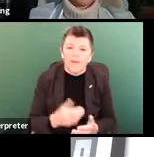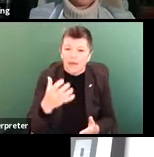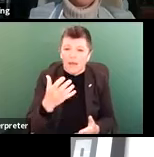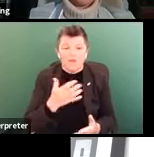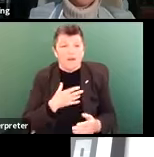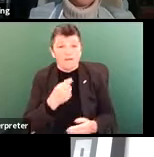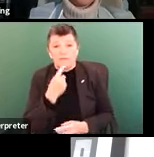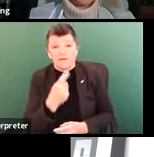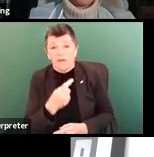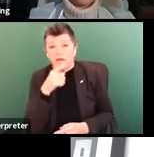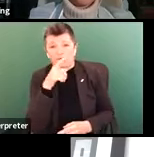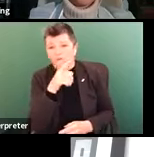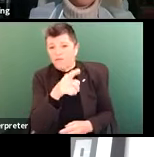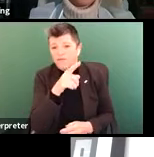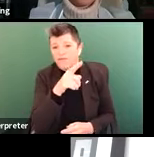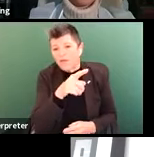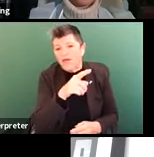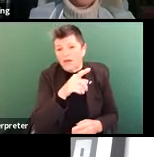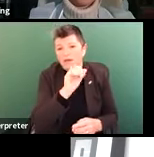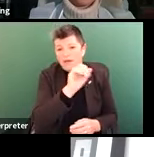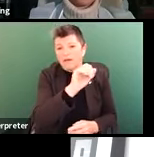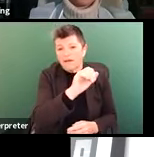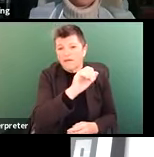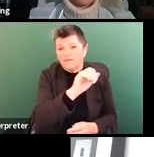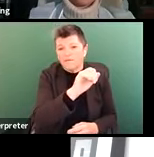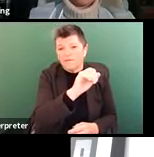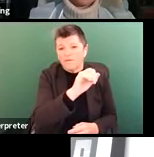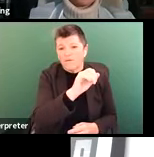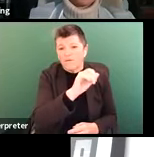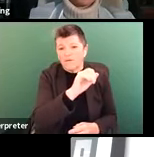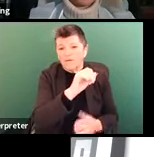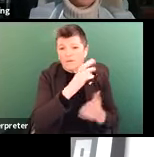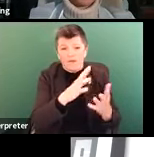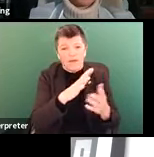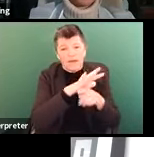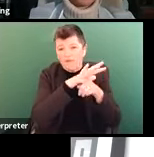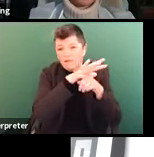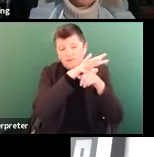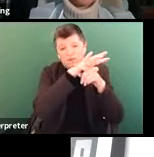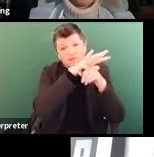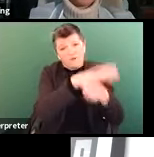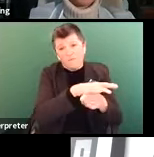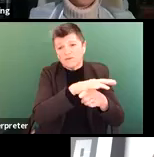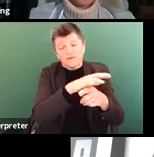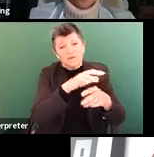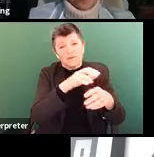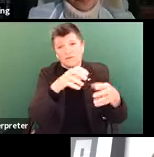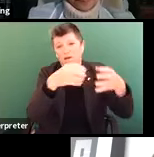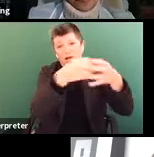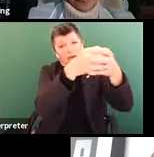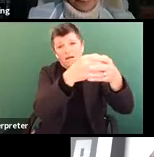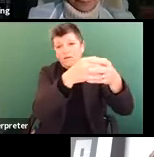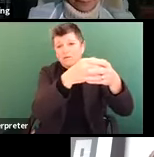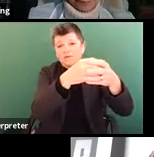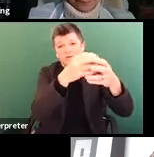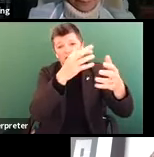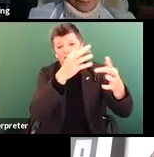1% are the dominant class in sociological terms, and they